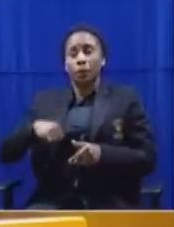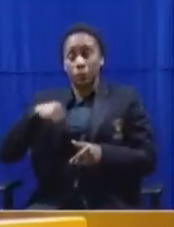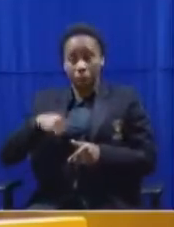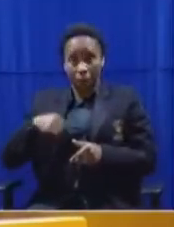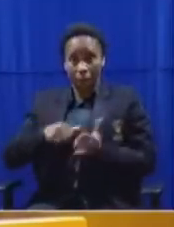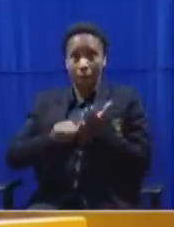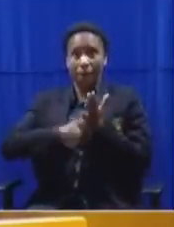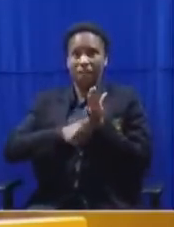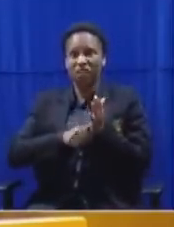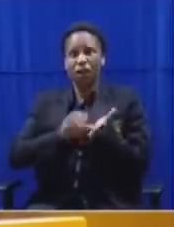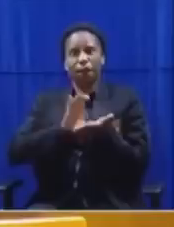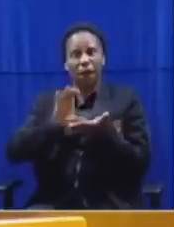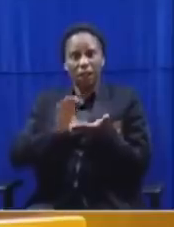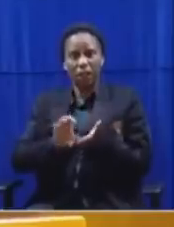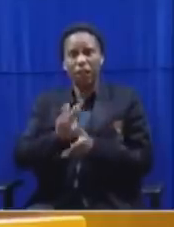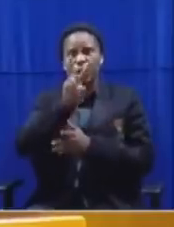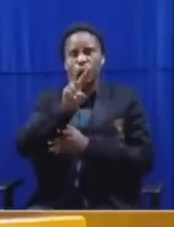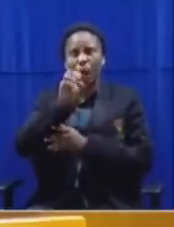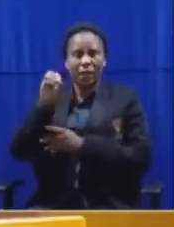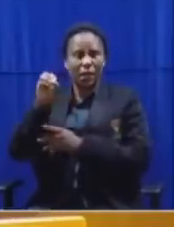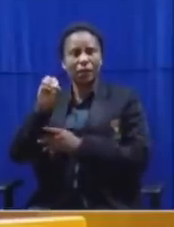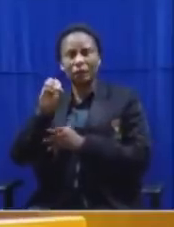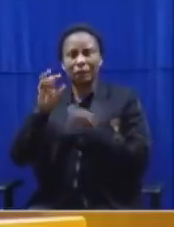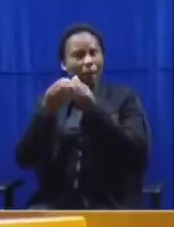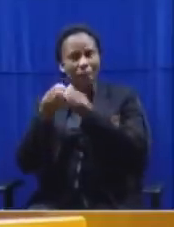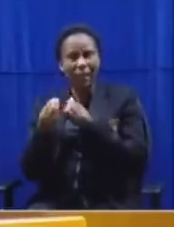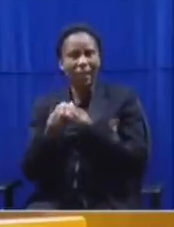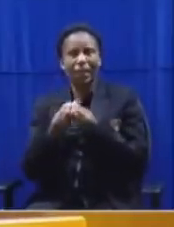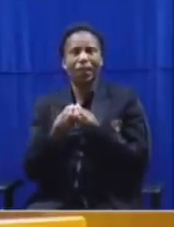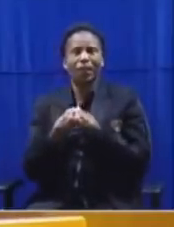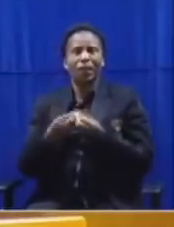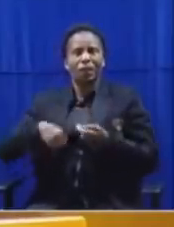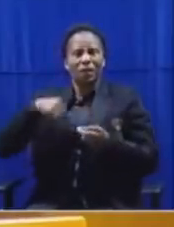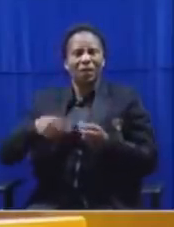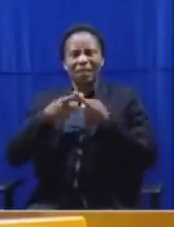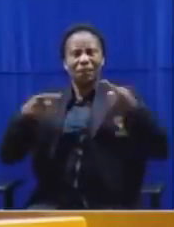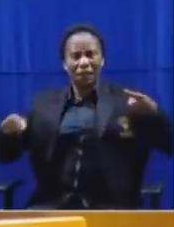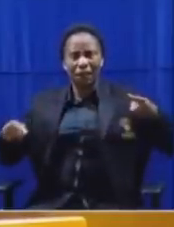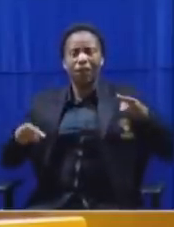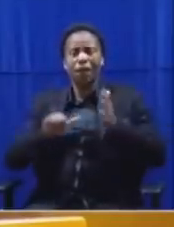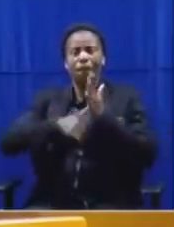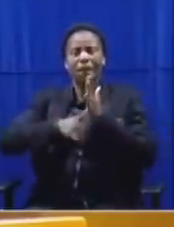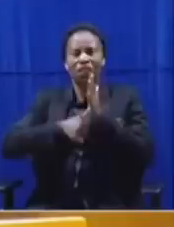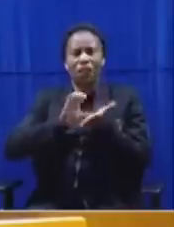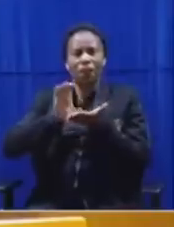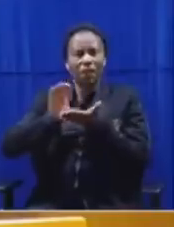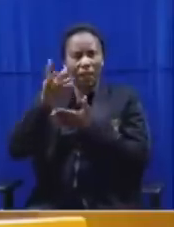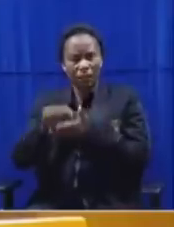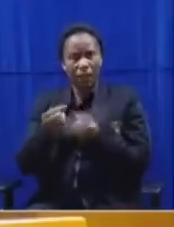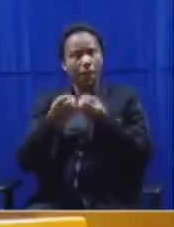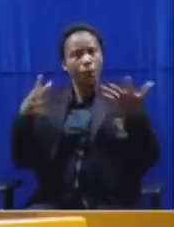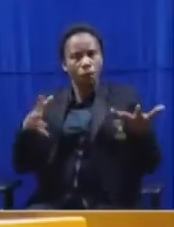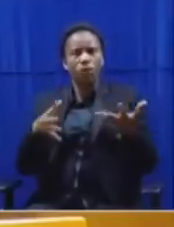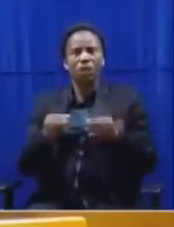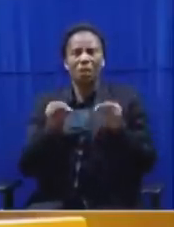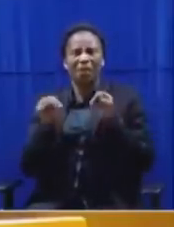So 230 odd municipalities in South Africa have got different pension funds, majority of that managed by private pension